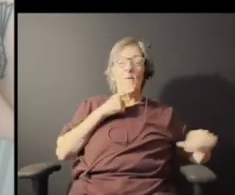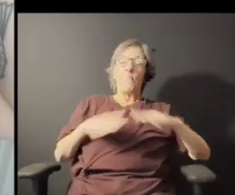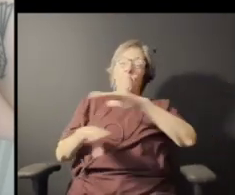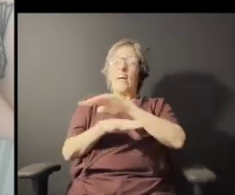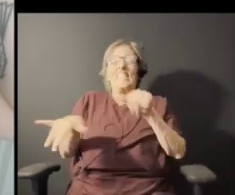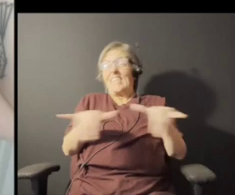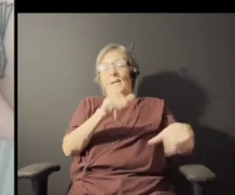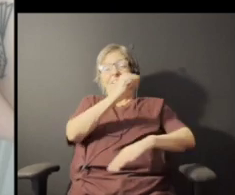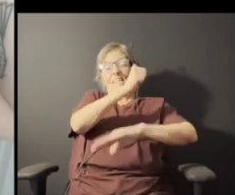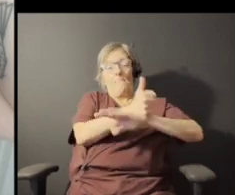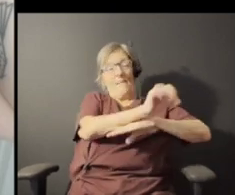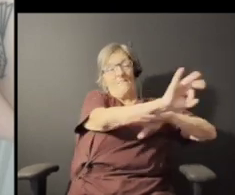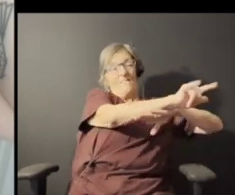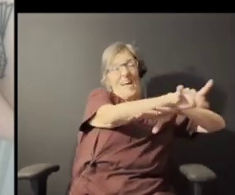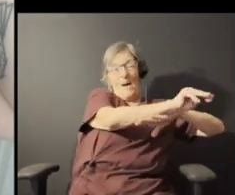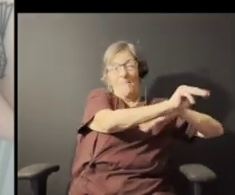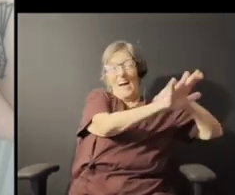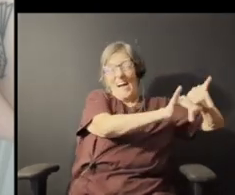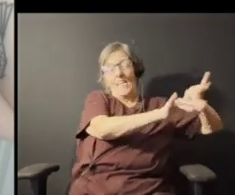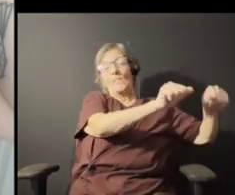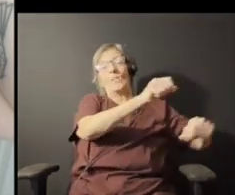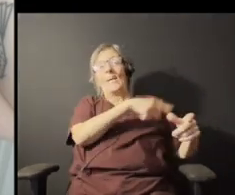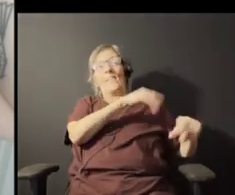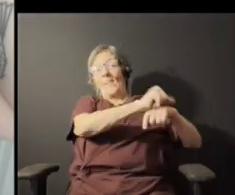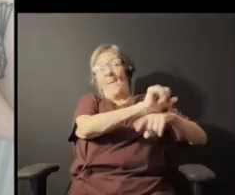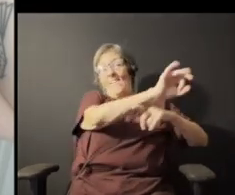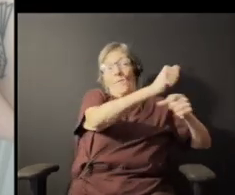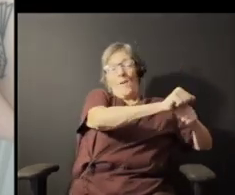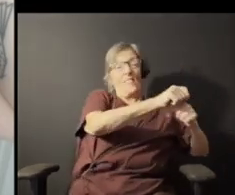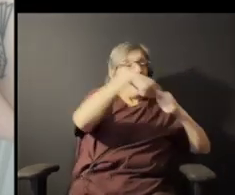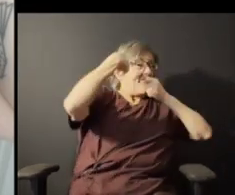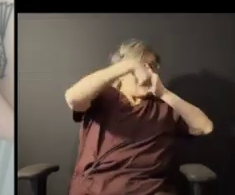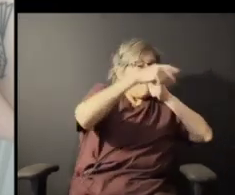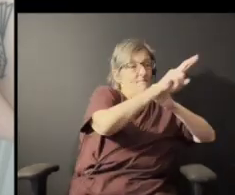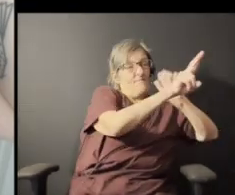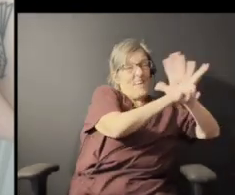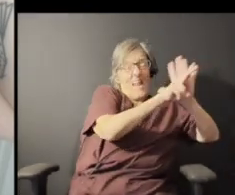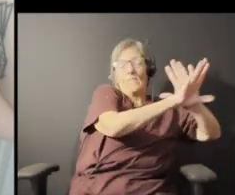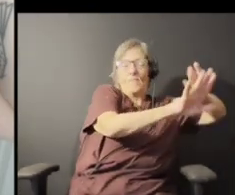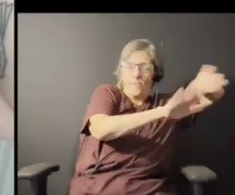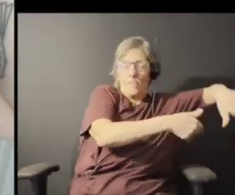It's basically the setup of a film, but instead of shooting it with a